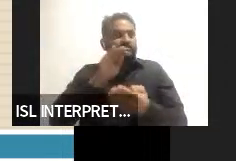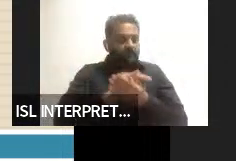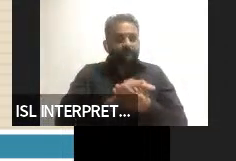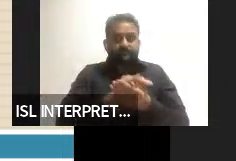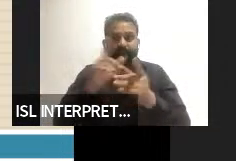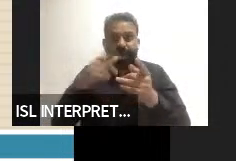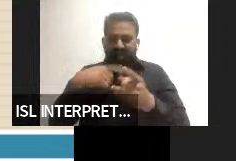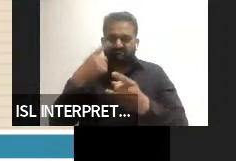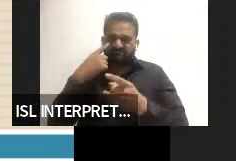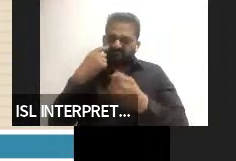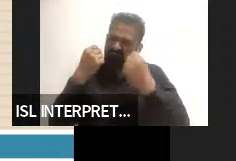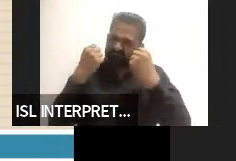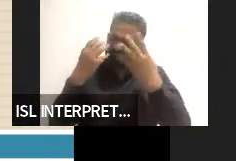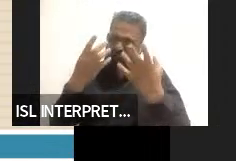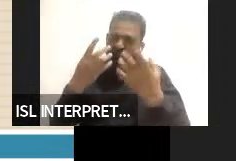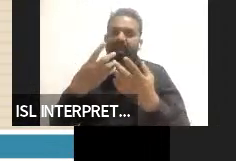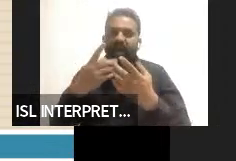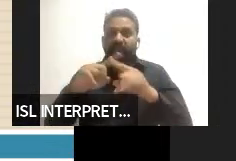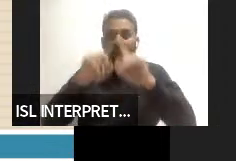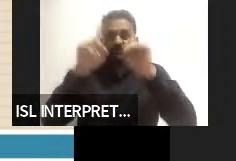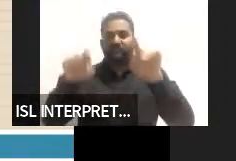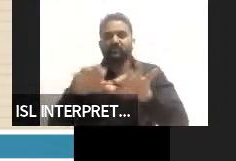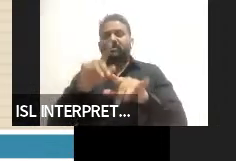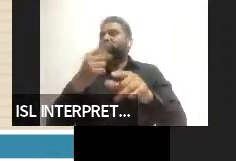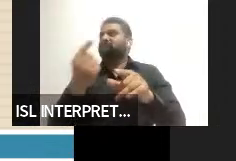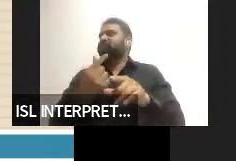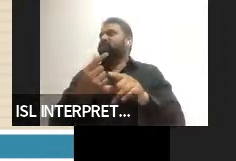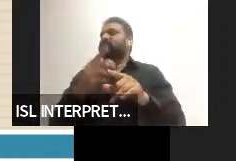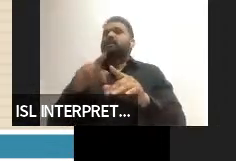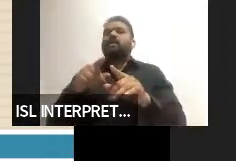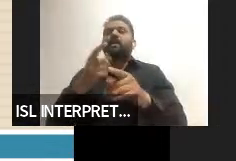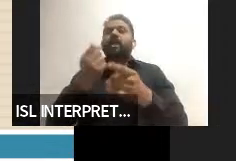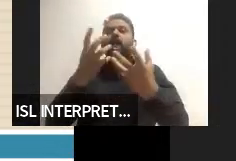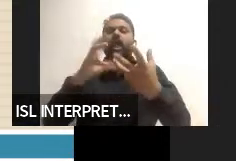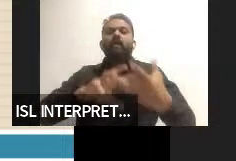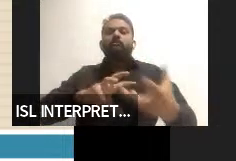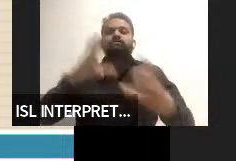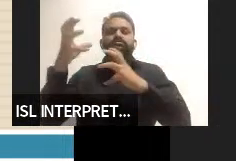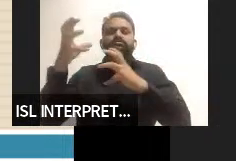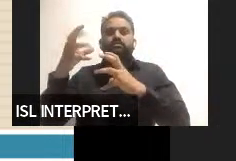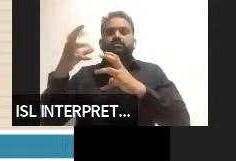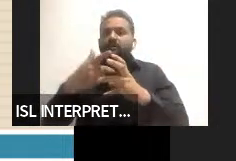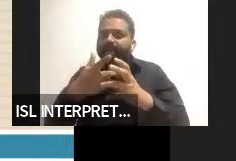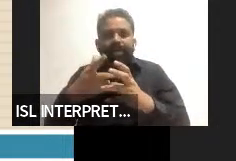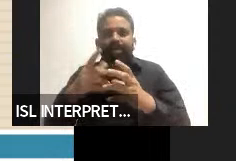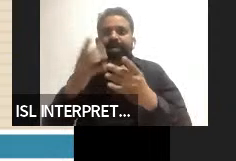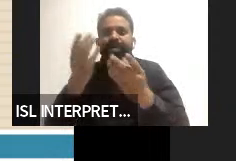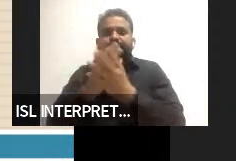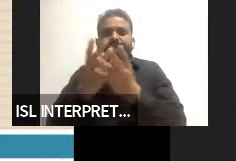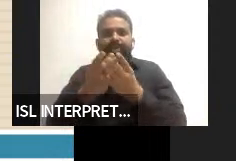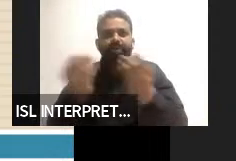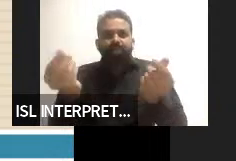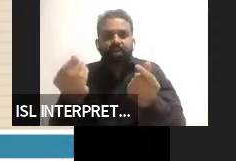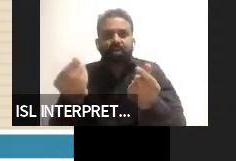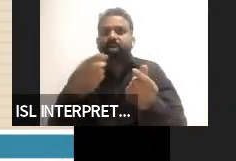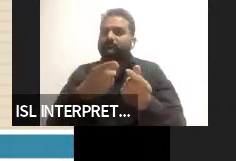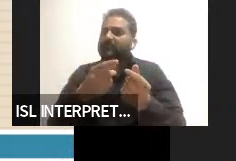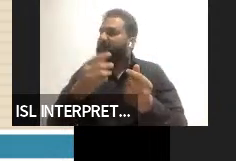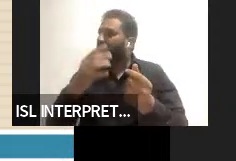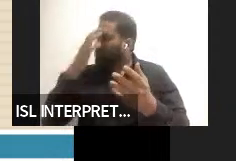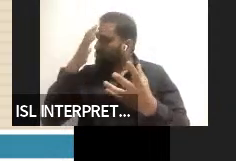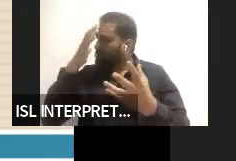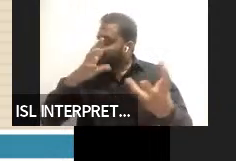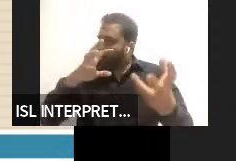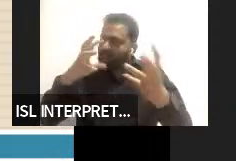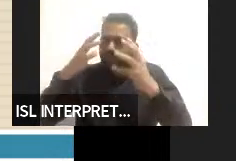have seen that one computer was used and the computer crashed and the file gone. and that will be very disaster for you at